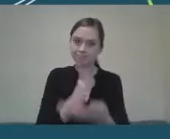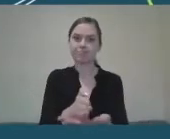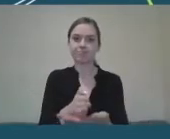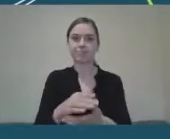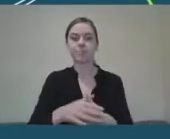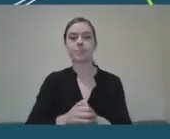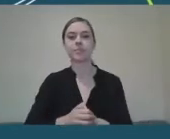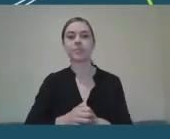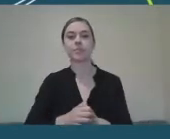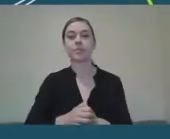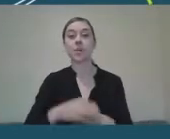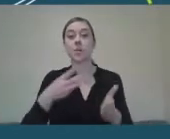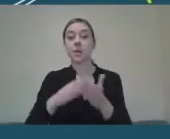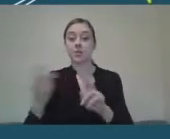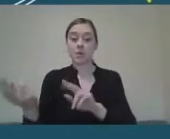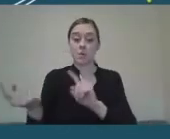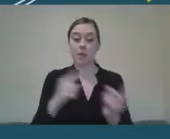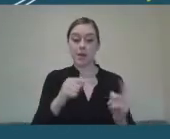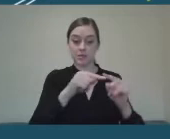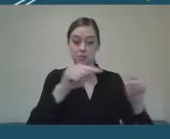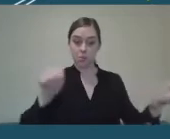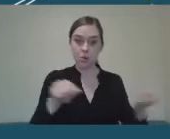to the pool after the first lockdown, I